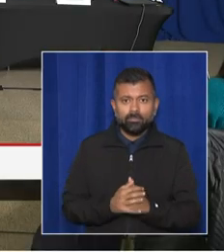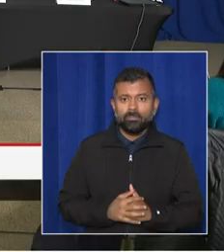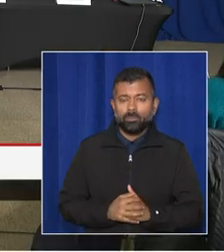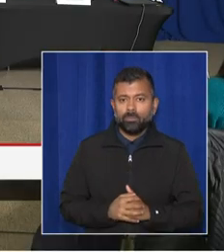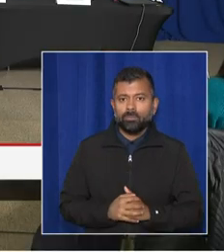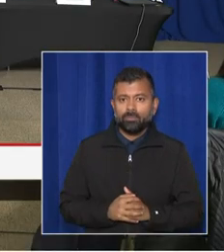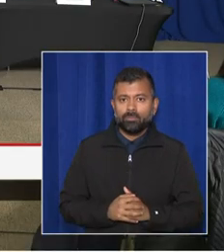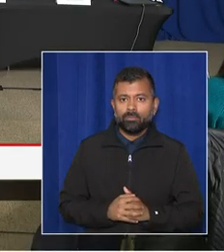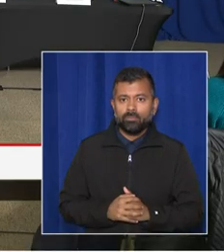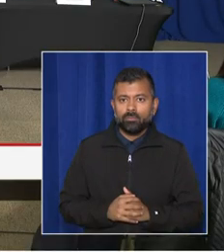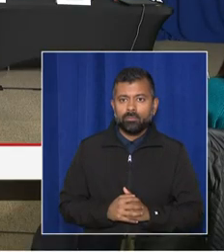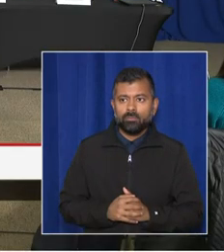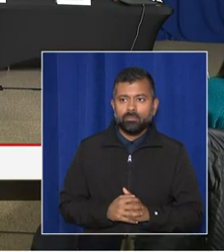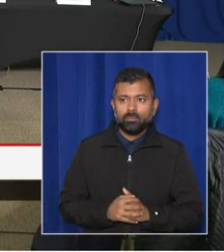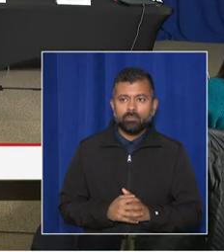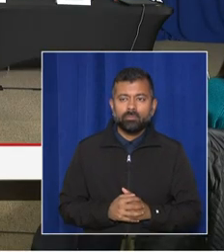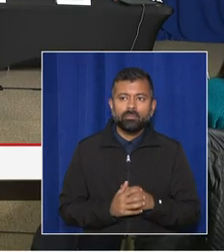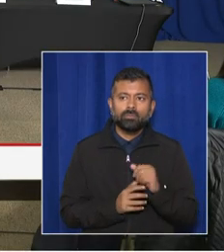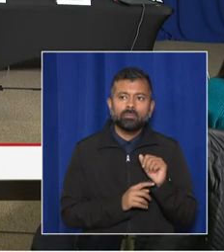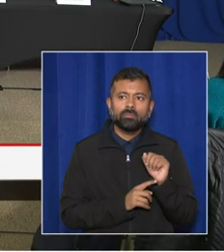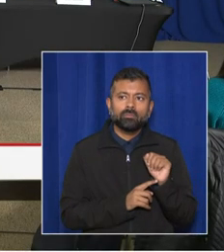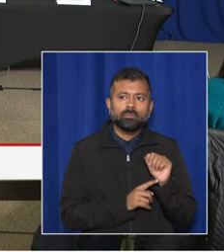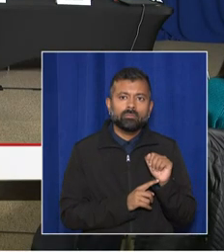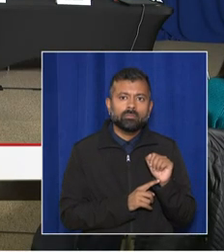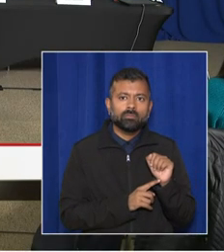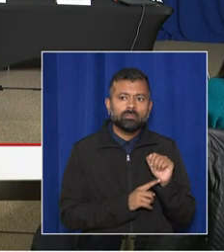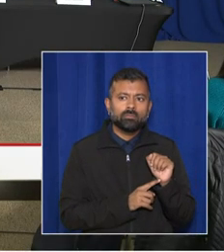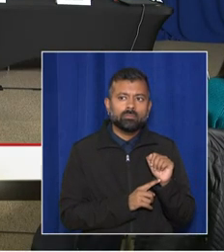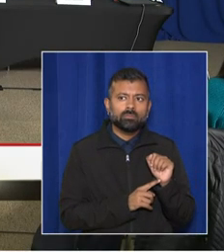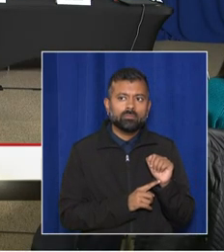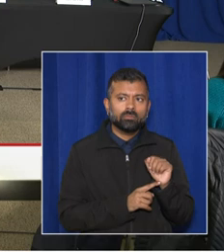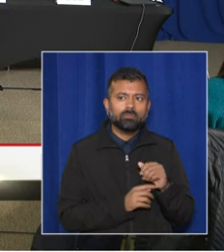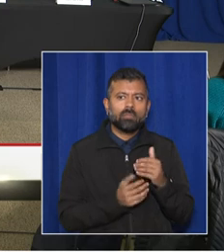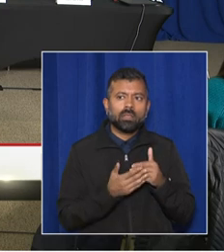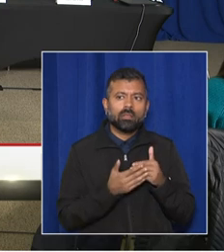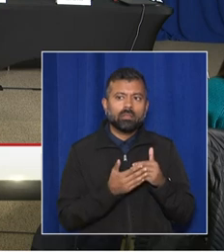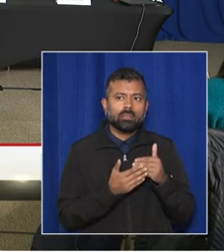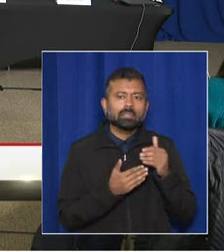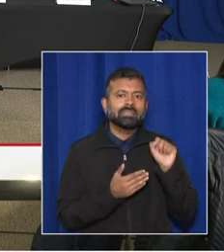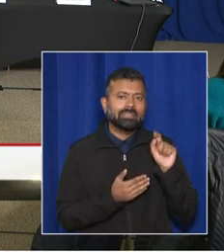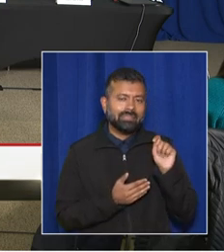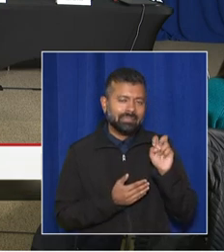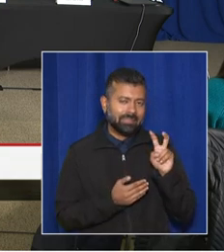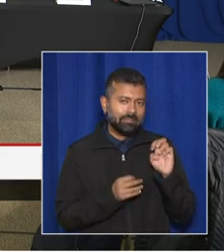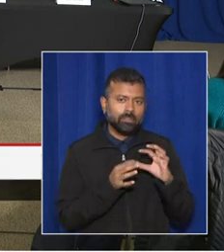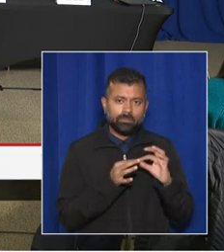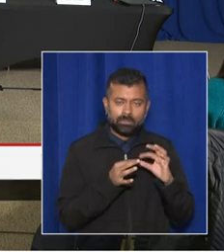Next question, Ward 5 resident Aretha Willoughby. Please go ahead and ask your question.